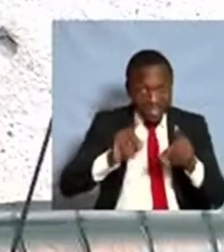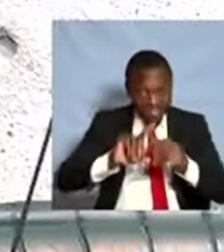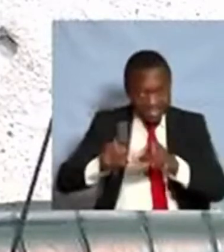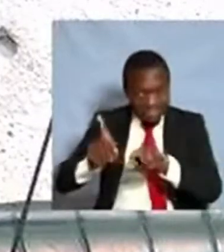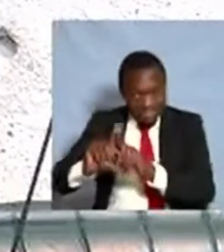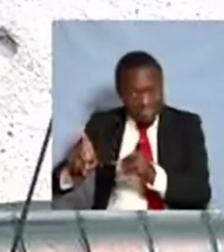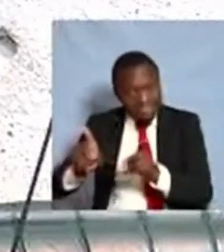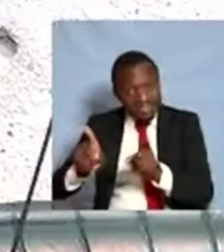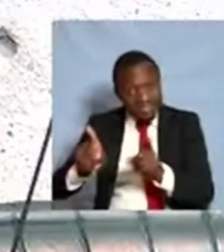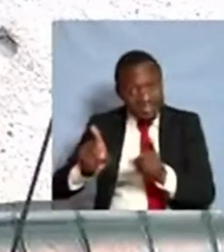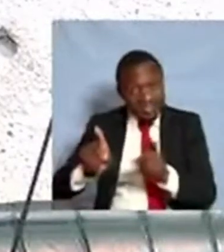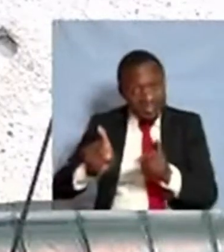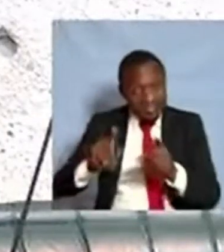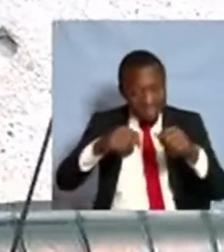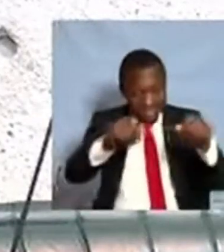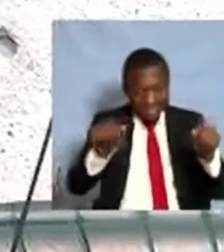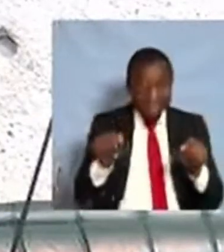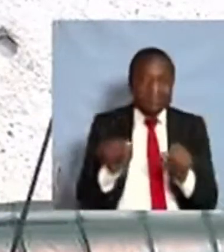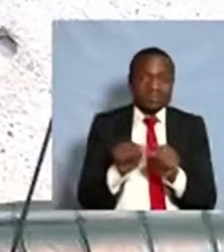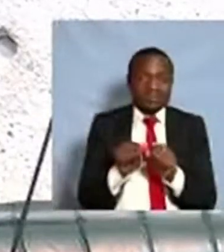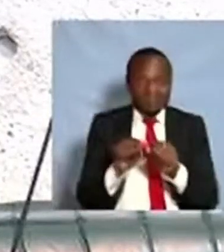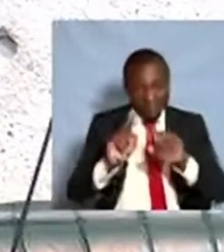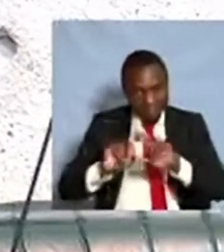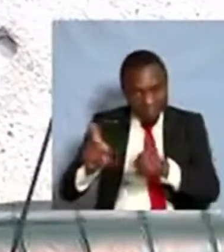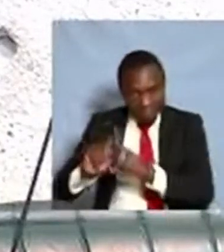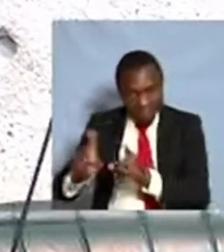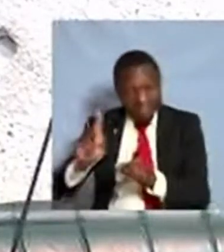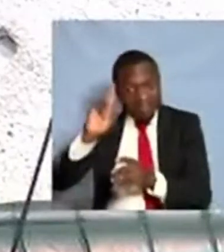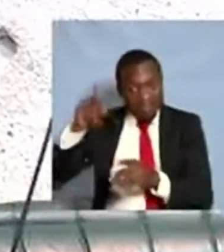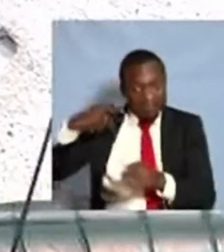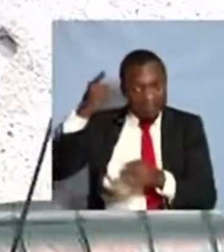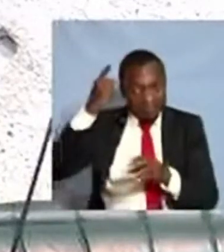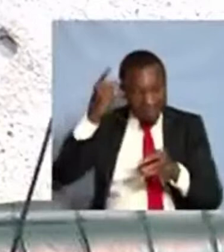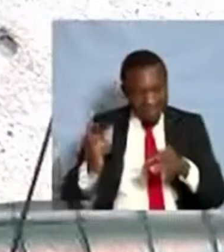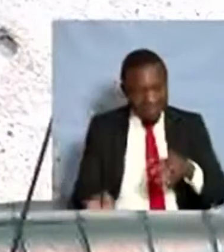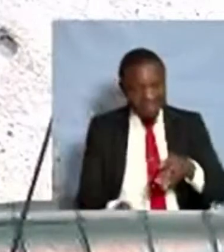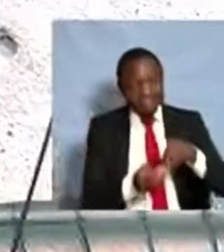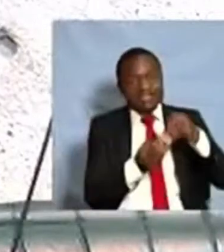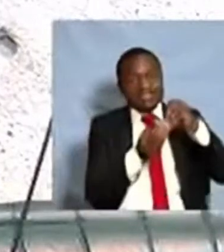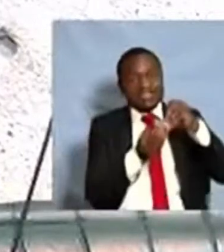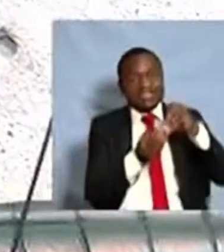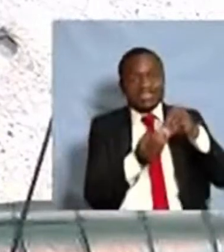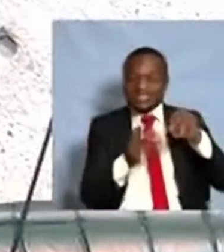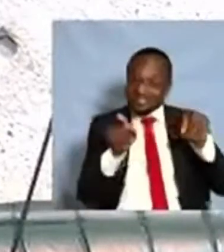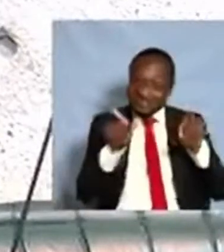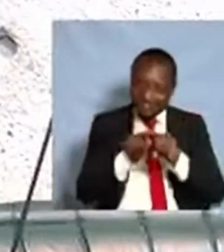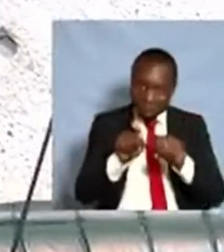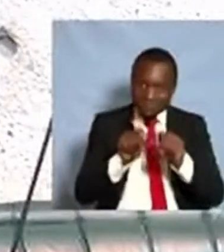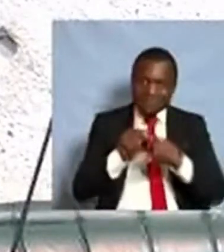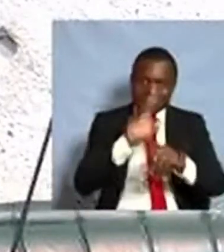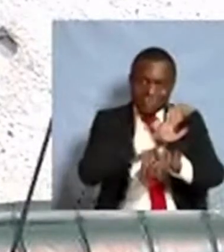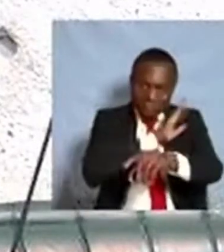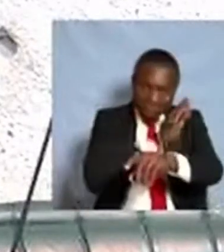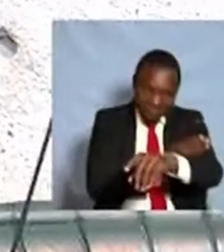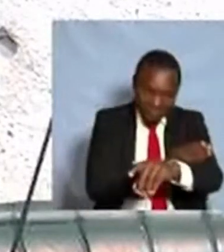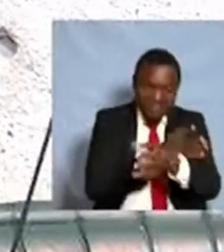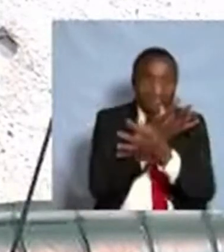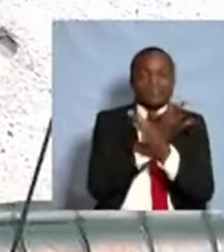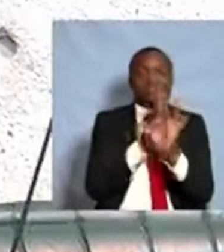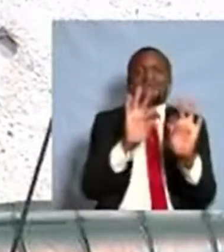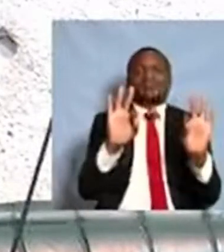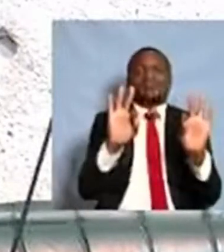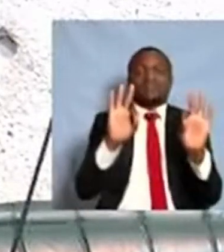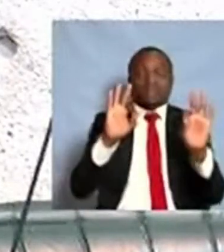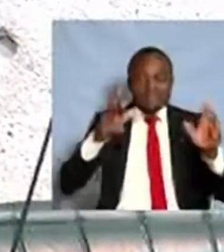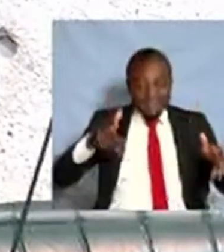ethnicity, regardless of geography, regardless of the political affiliation, the same powers or liberties will